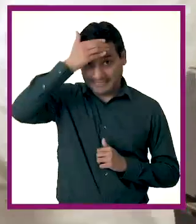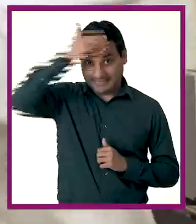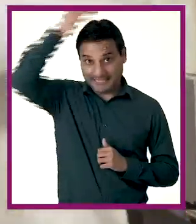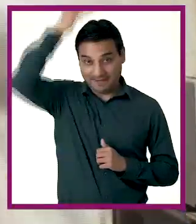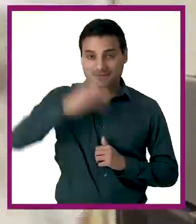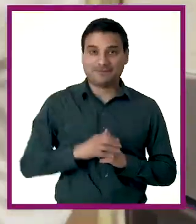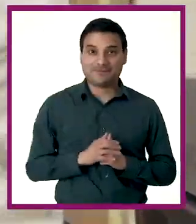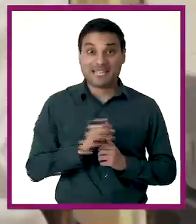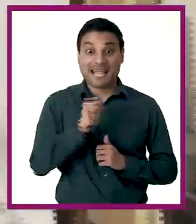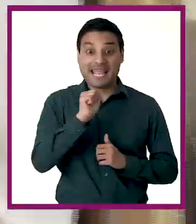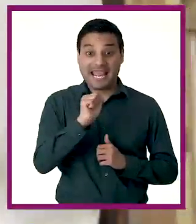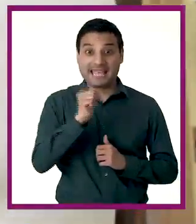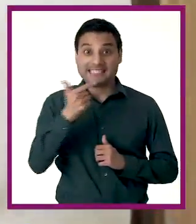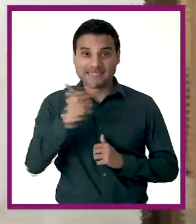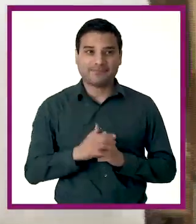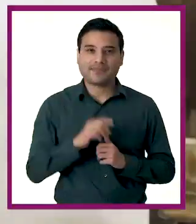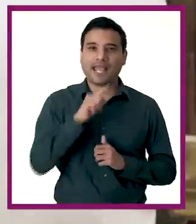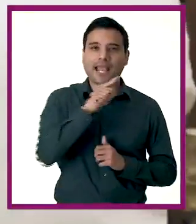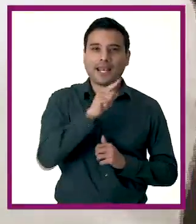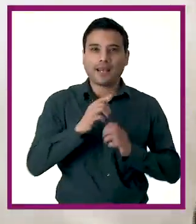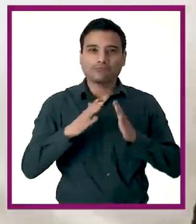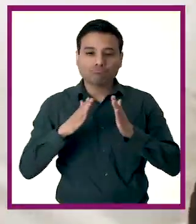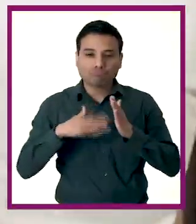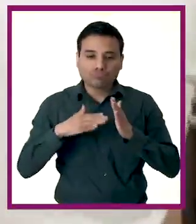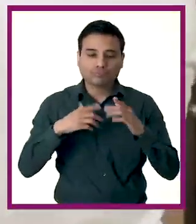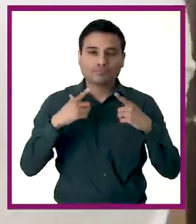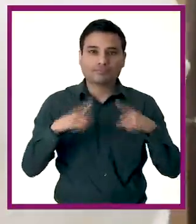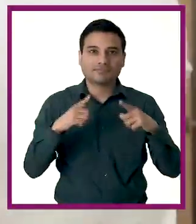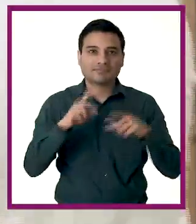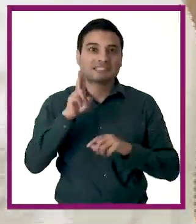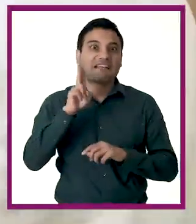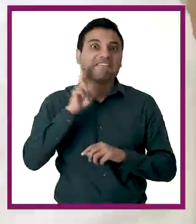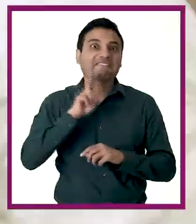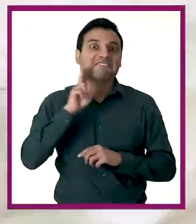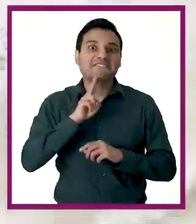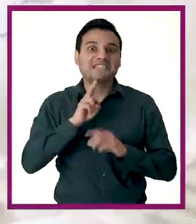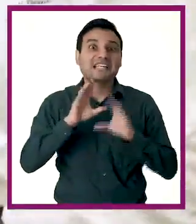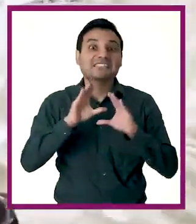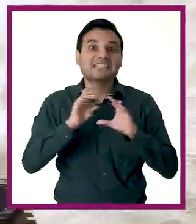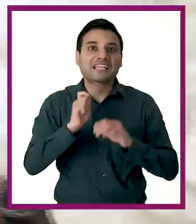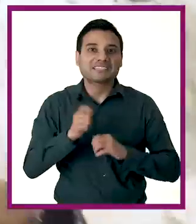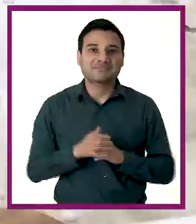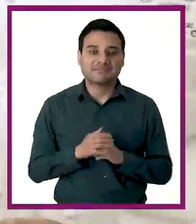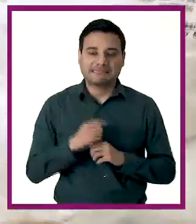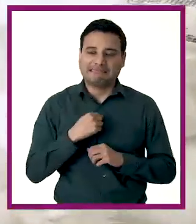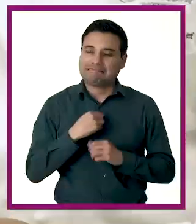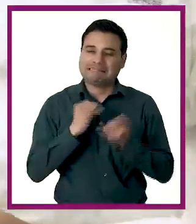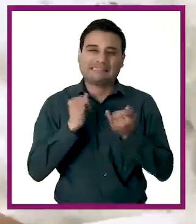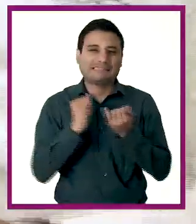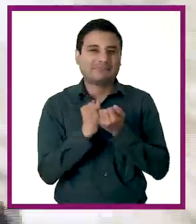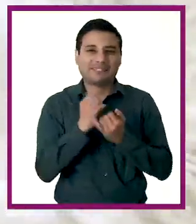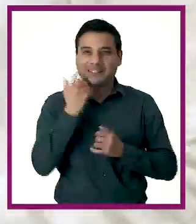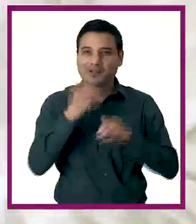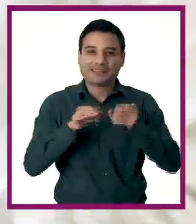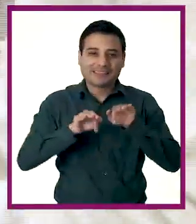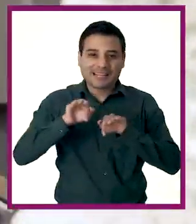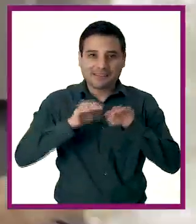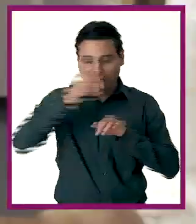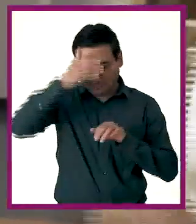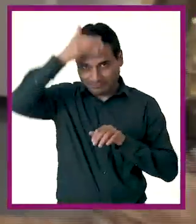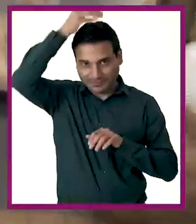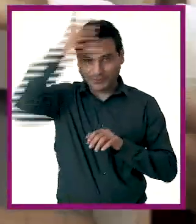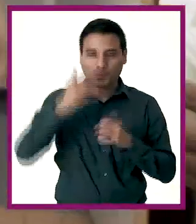Llegamos aquí con el chef AG, que es el que arregla todos estos pastelitos. A ver qué nos puede enseñar. Tal vez esta debía ser mi